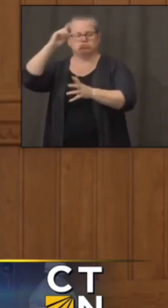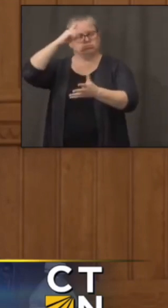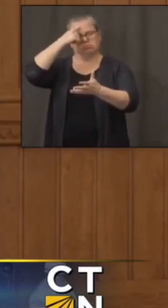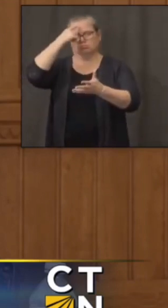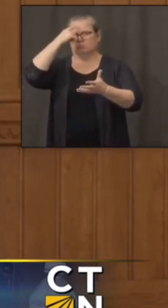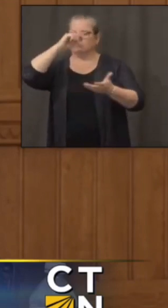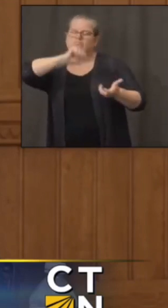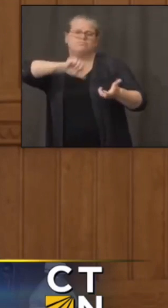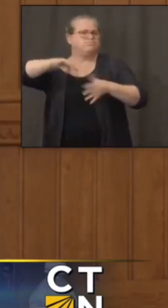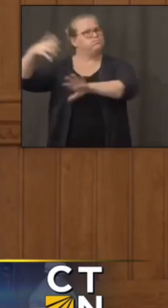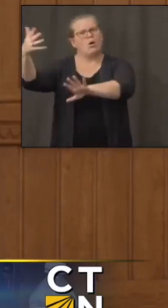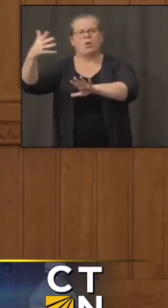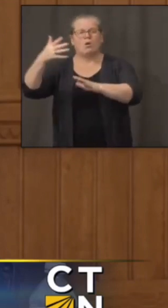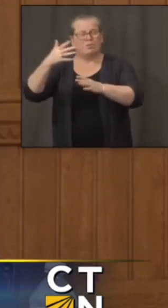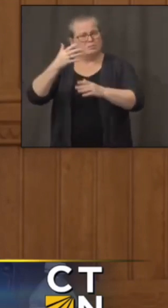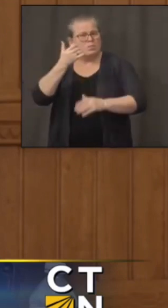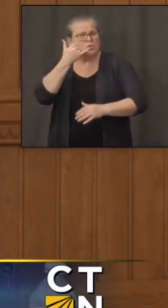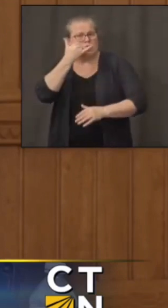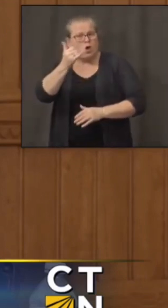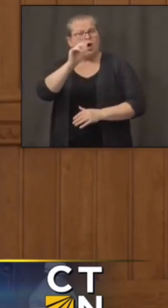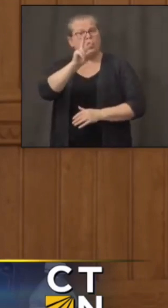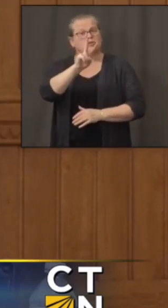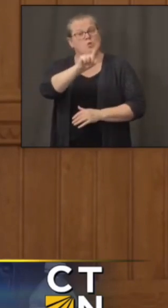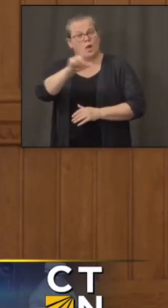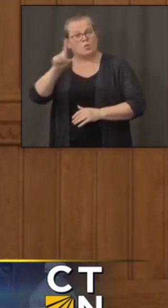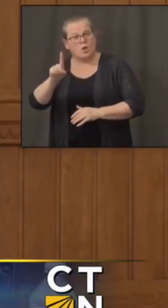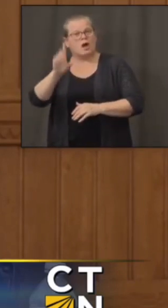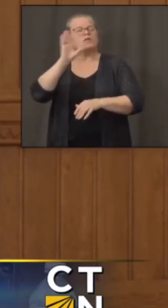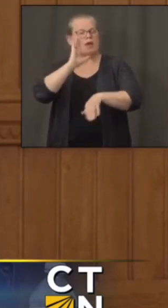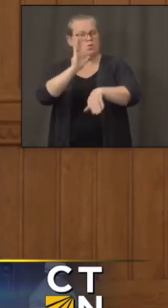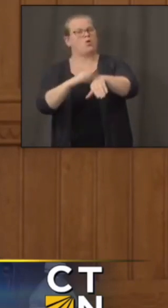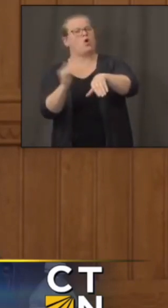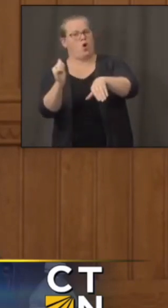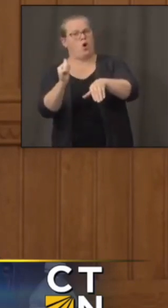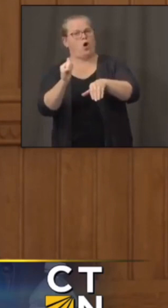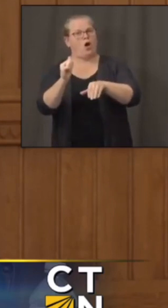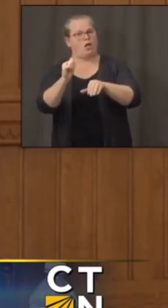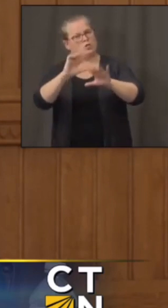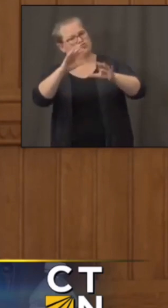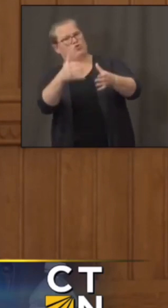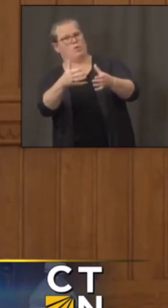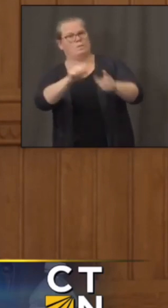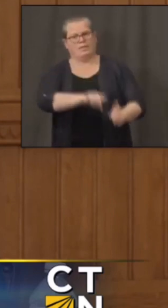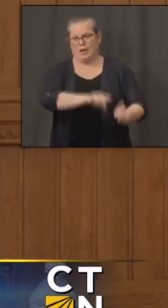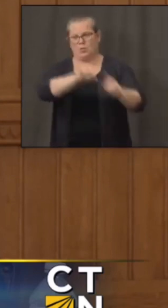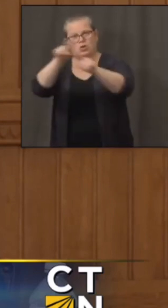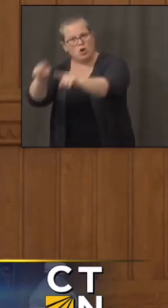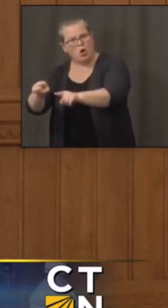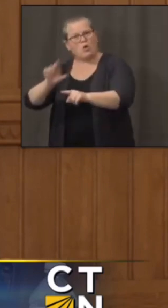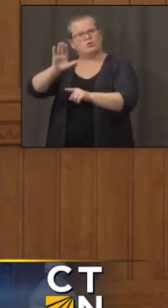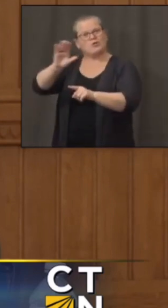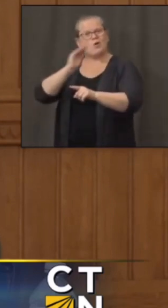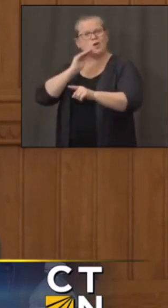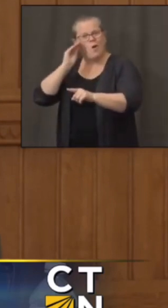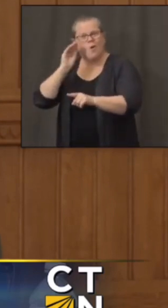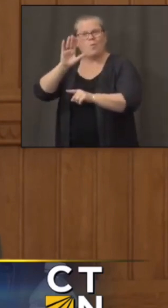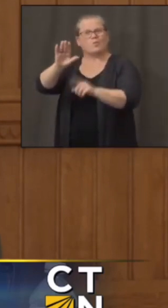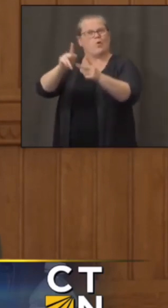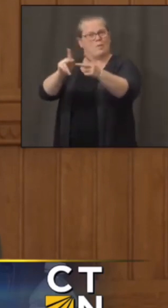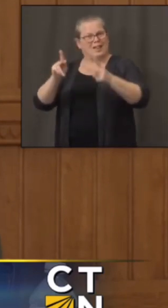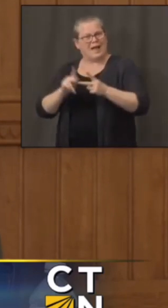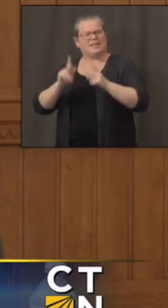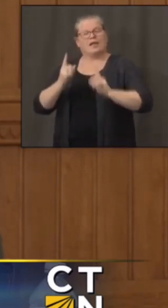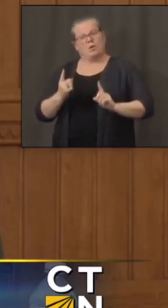211 and 211 will send out a mobile crisis team to be able to do an assessment and help to triage and connect either